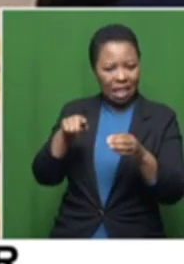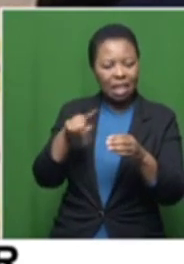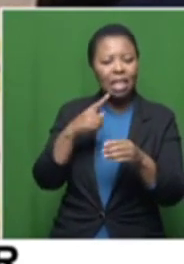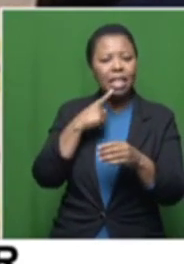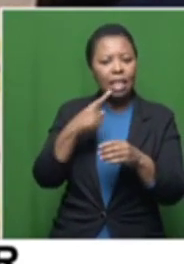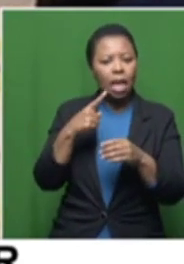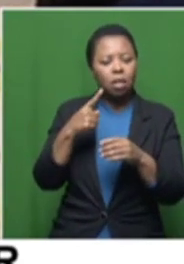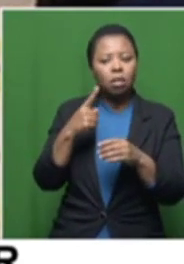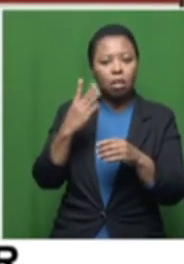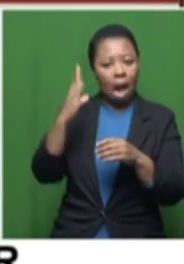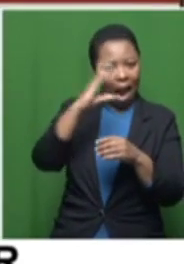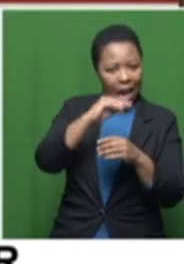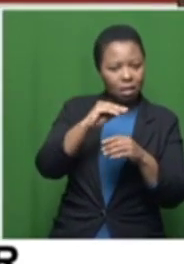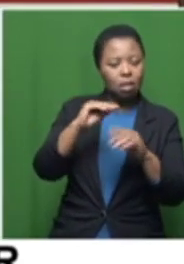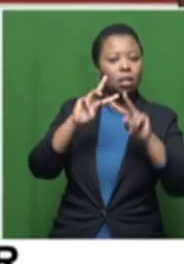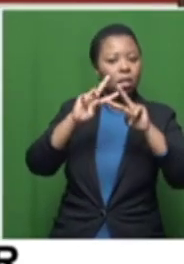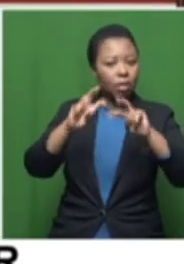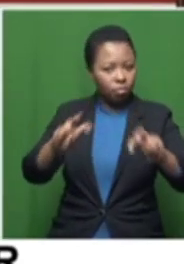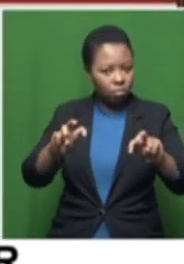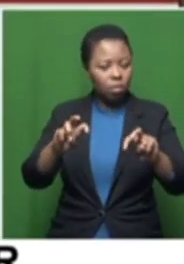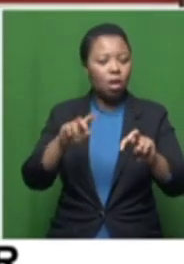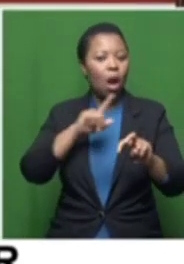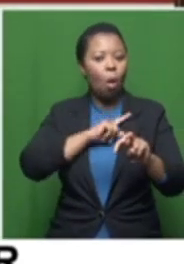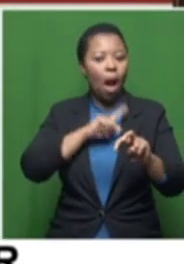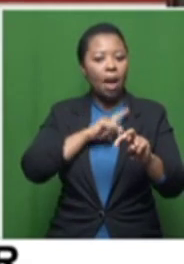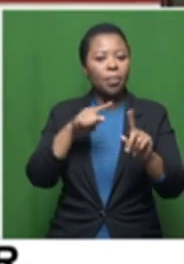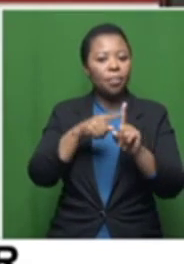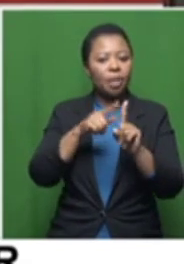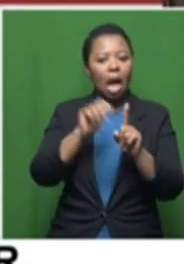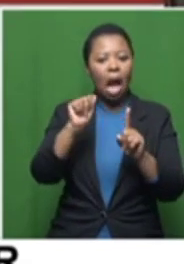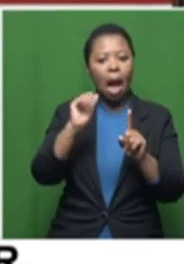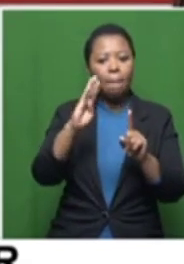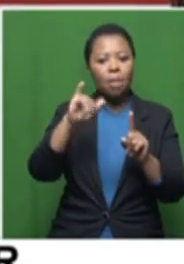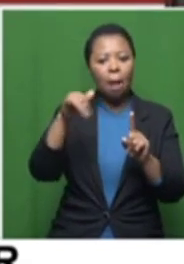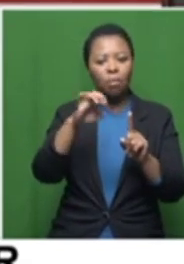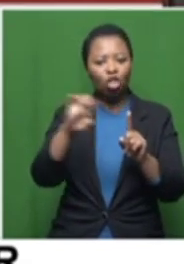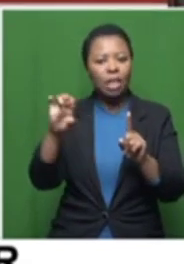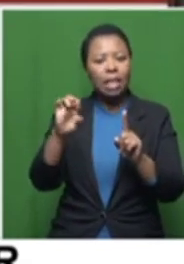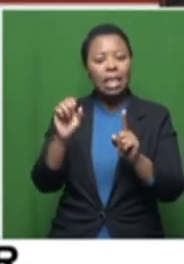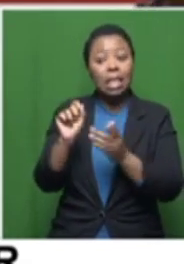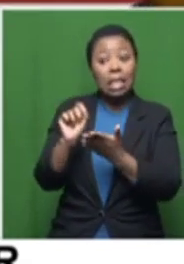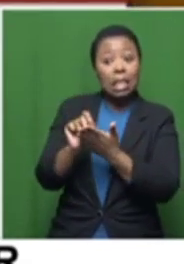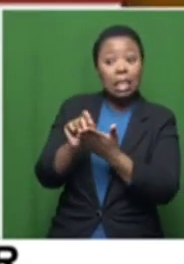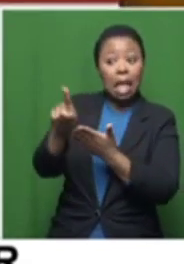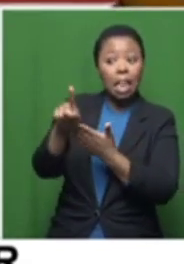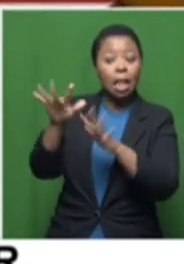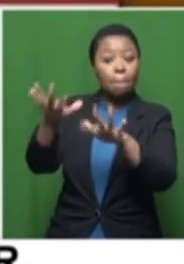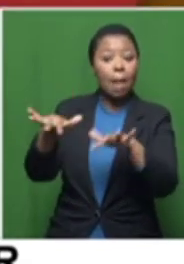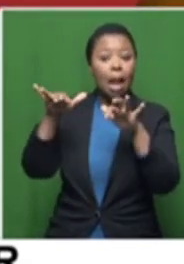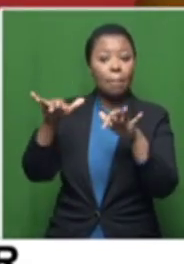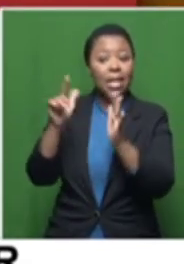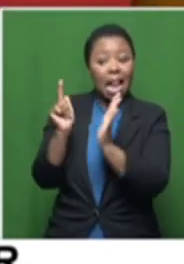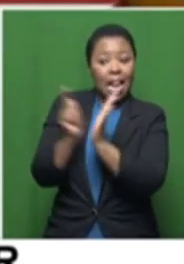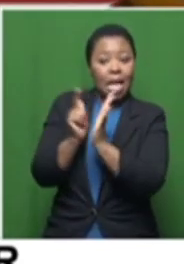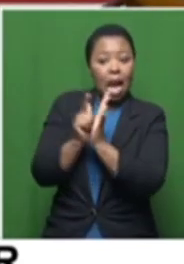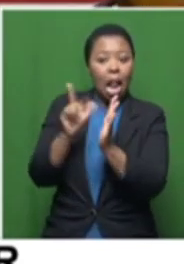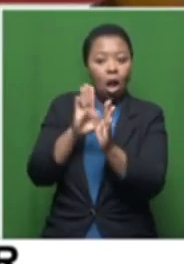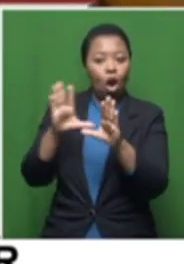an investigation after legal analyst Ishmael Abramji allegedly sent an SMS to Parliament's legal counsel